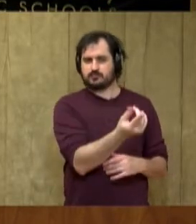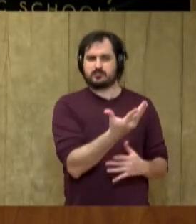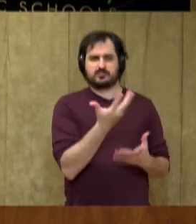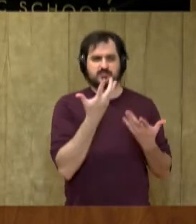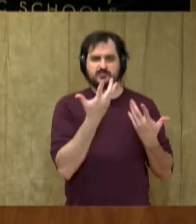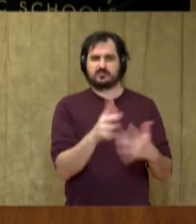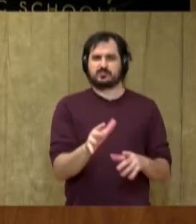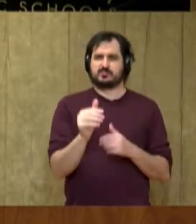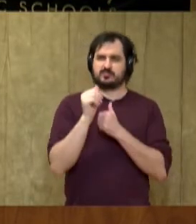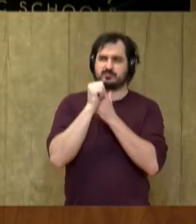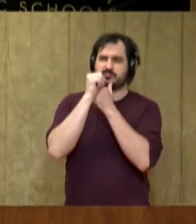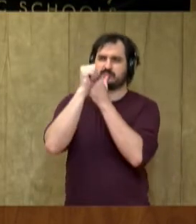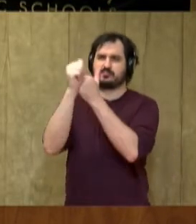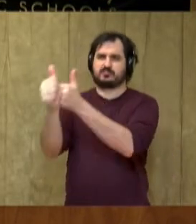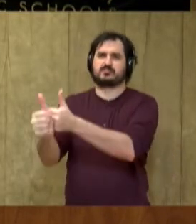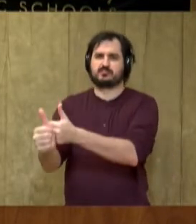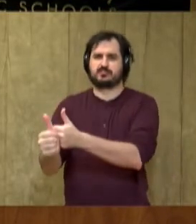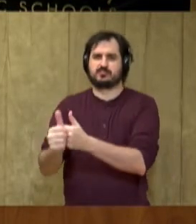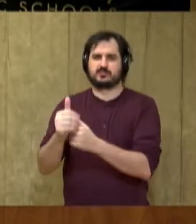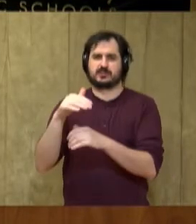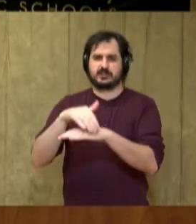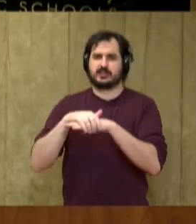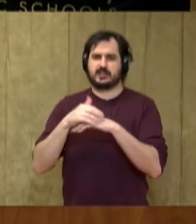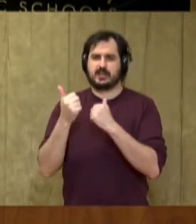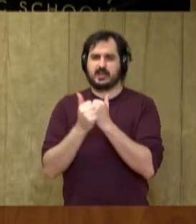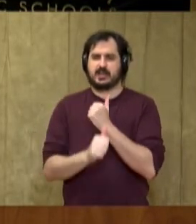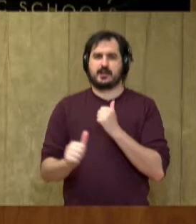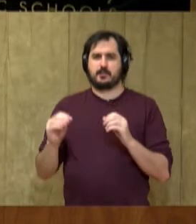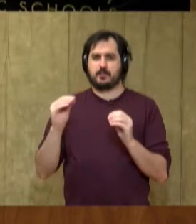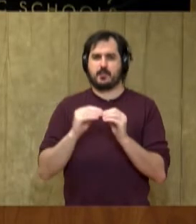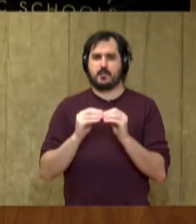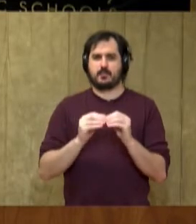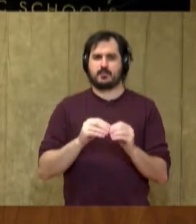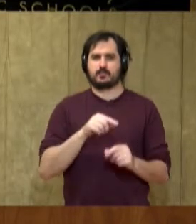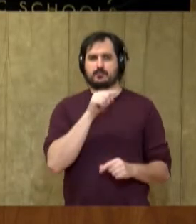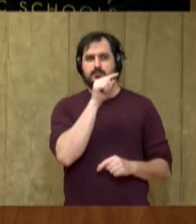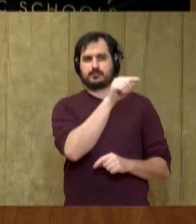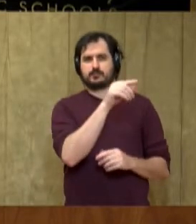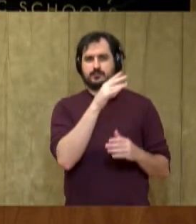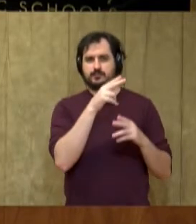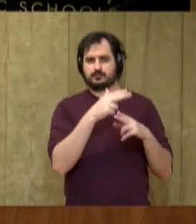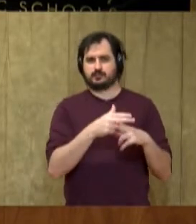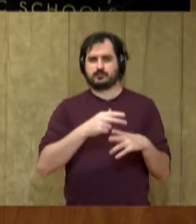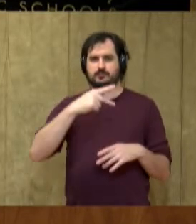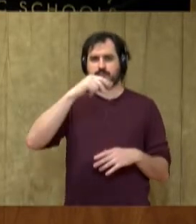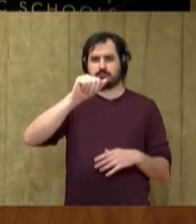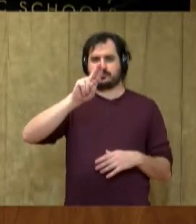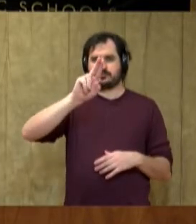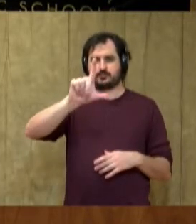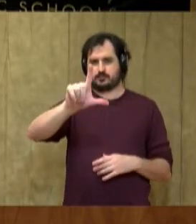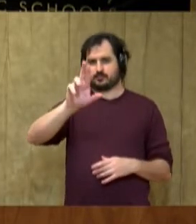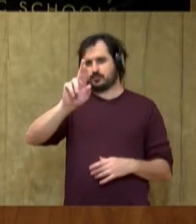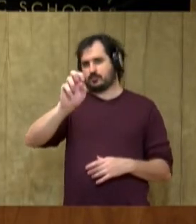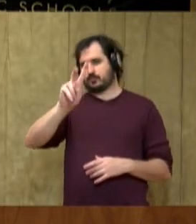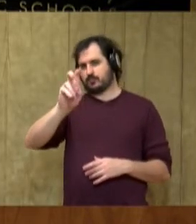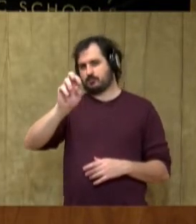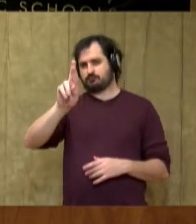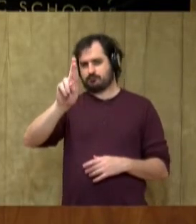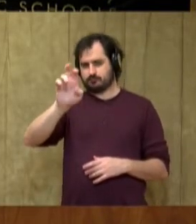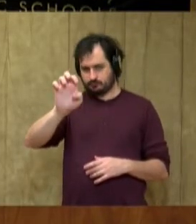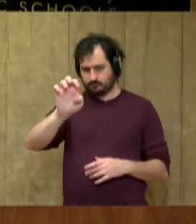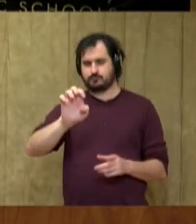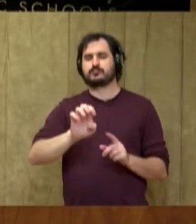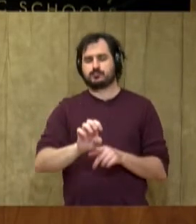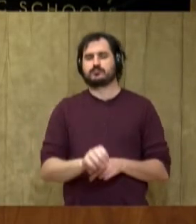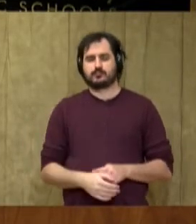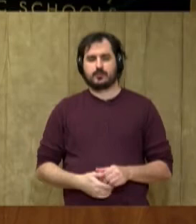to join the Sons of Liberty. John, who was my friend from my schoolhouse, disclosed to me that people in this group